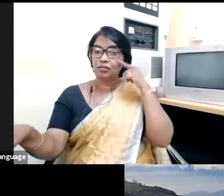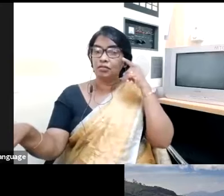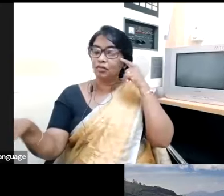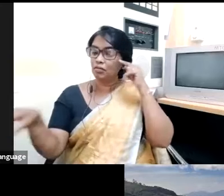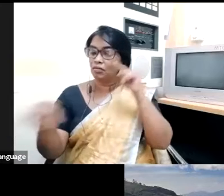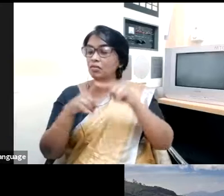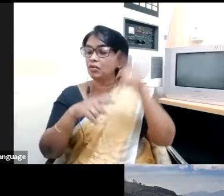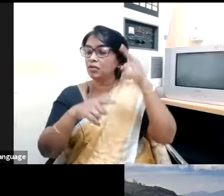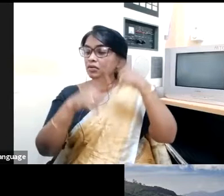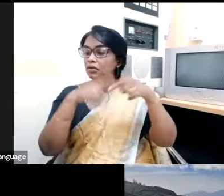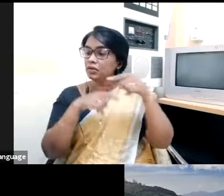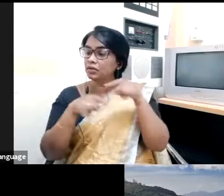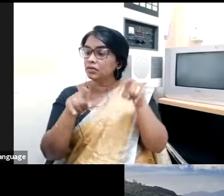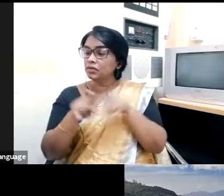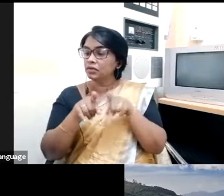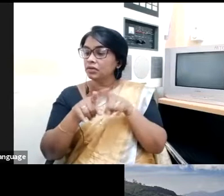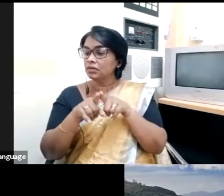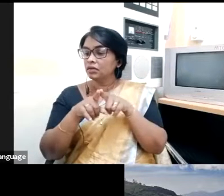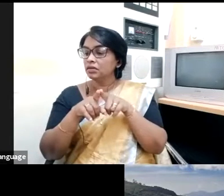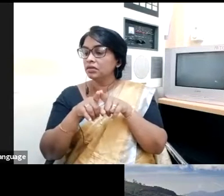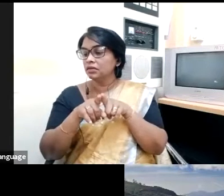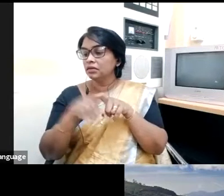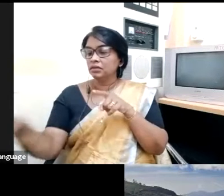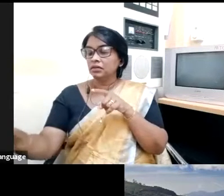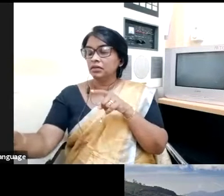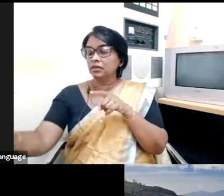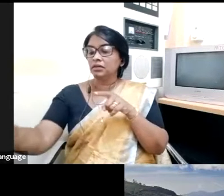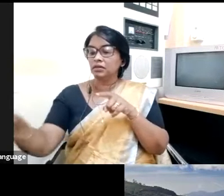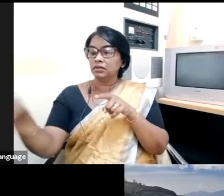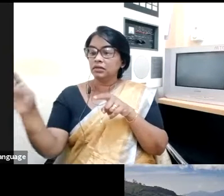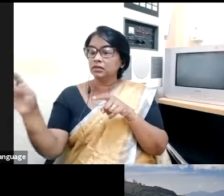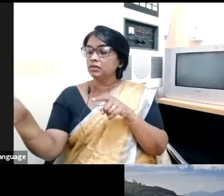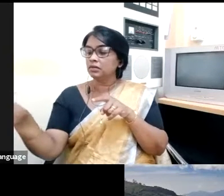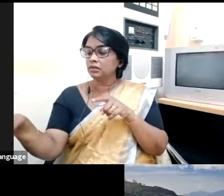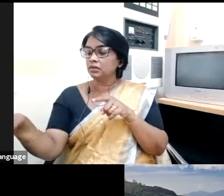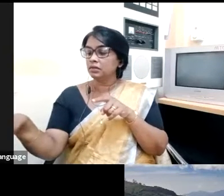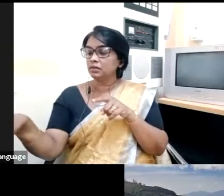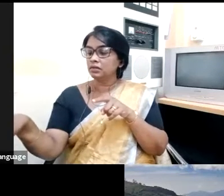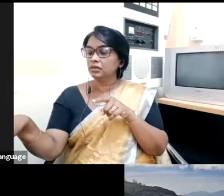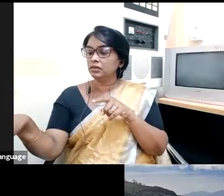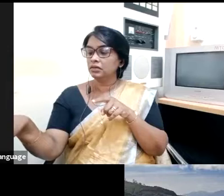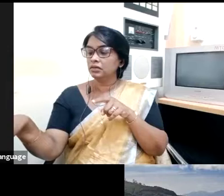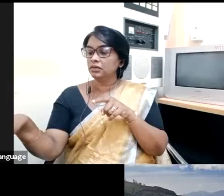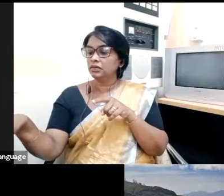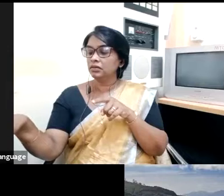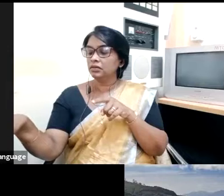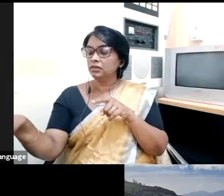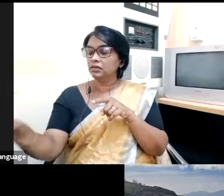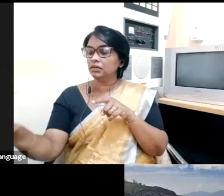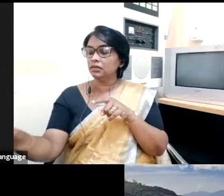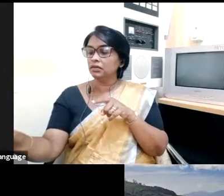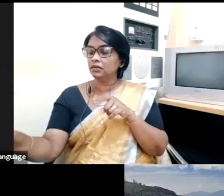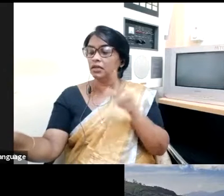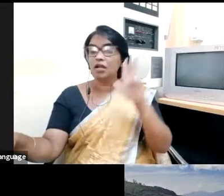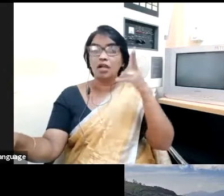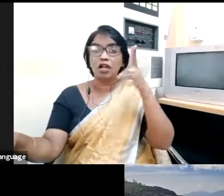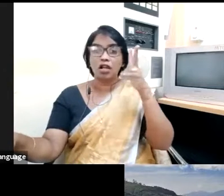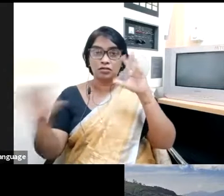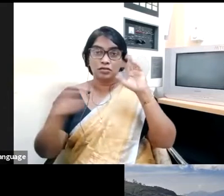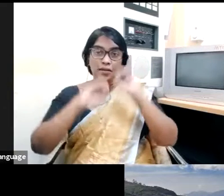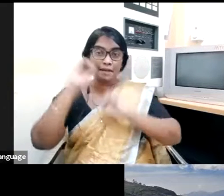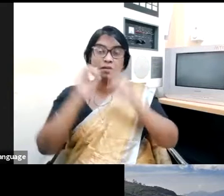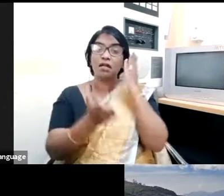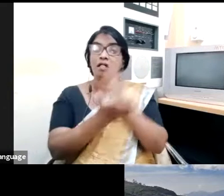that firewood consumes about 83%, and we have electricity about